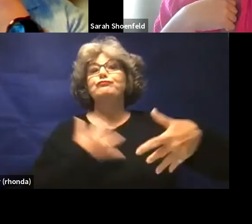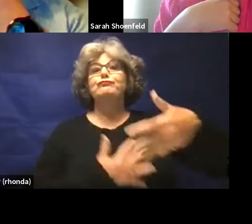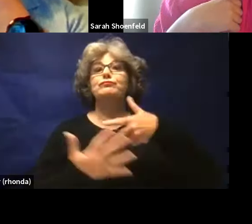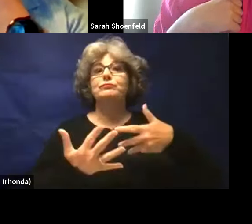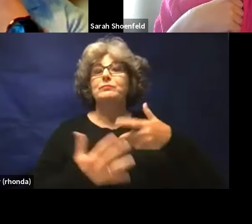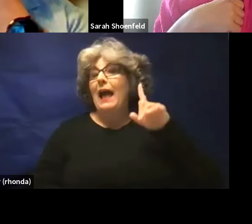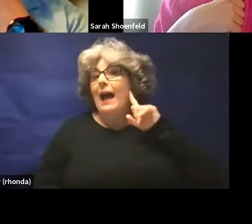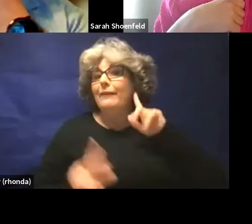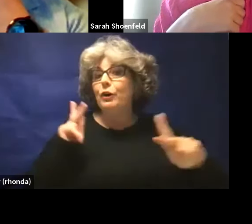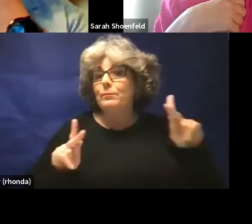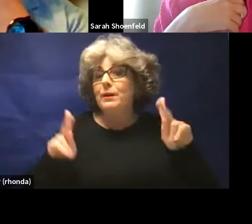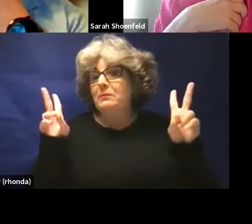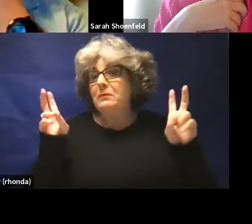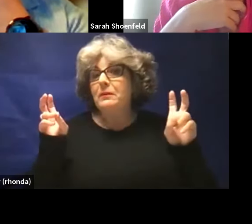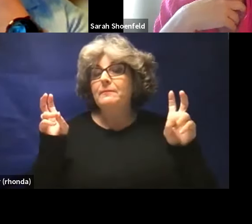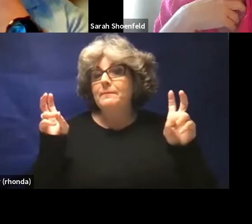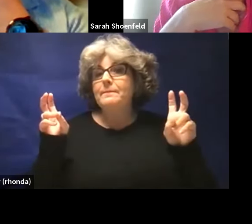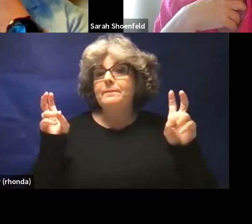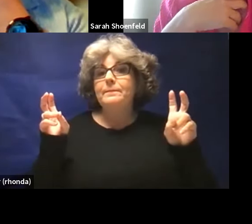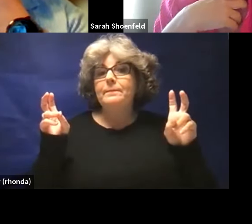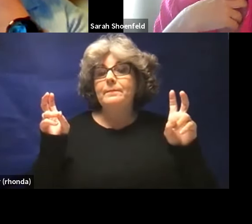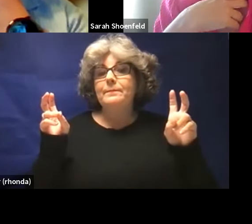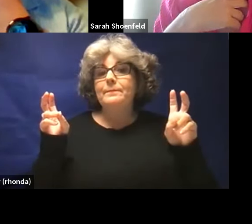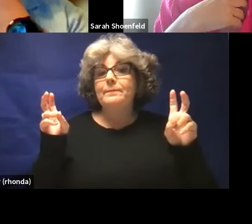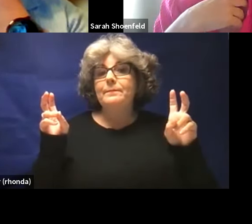I've even heard people say the people's